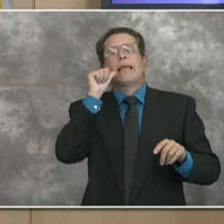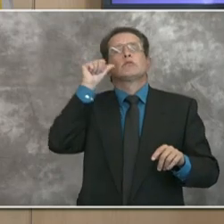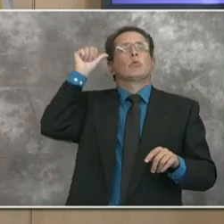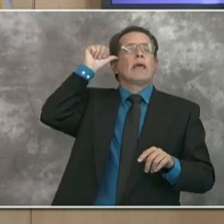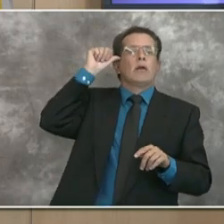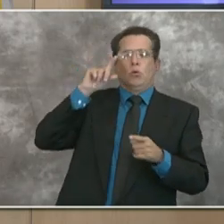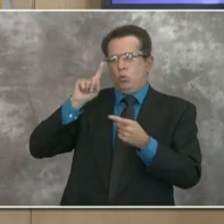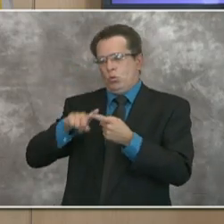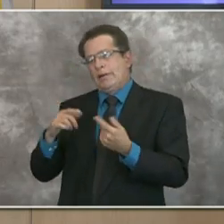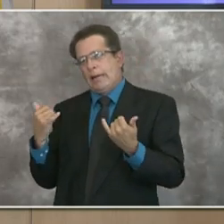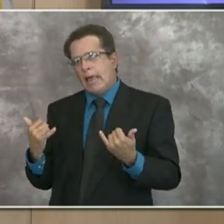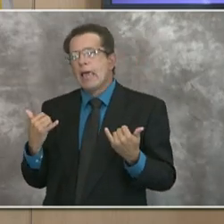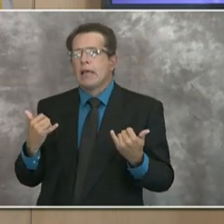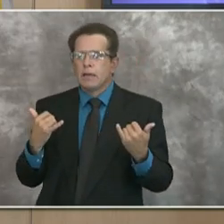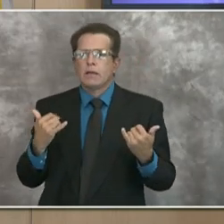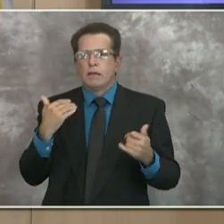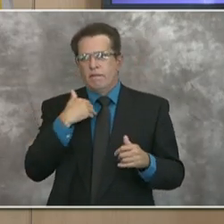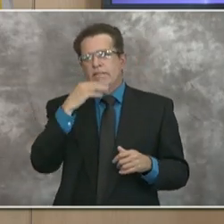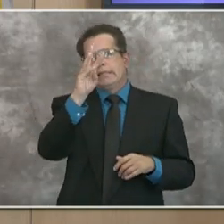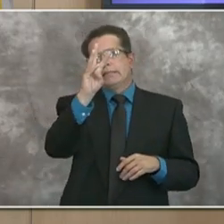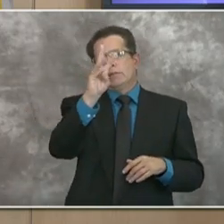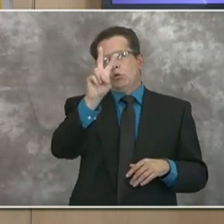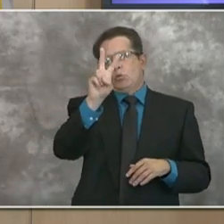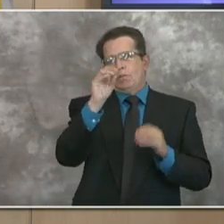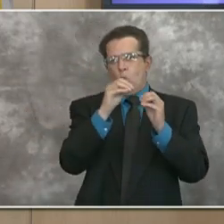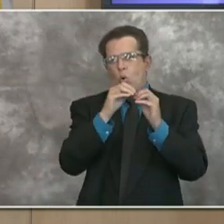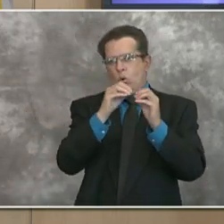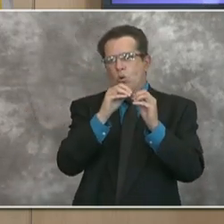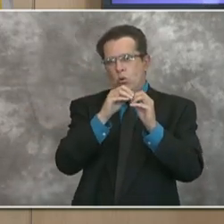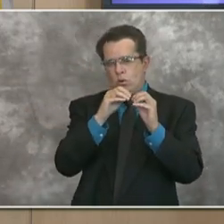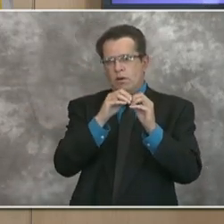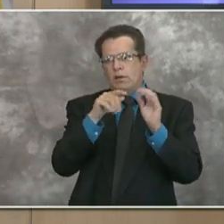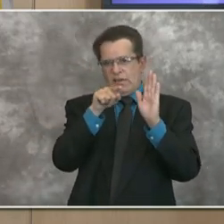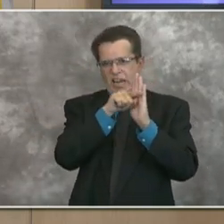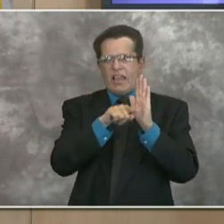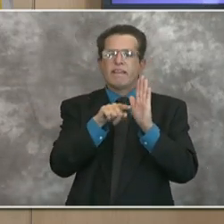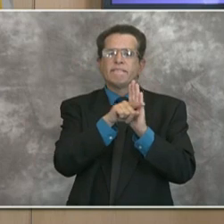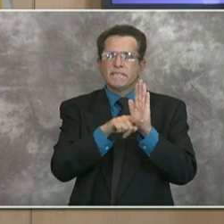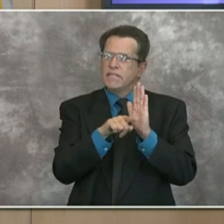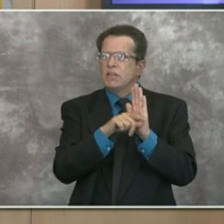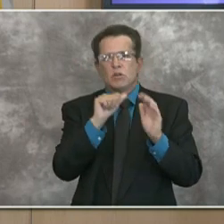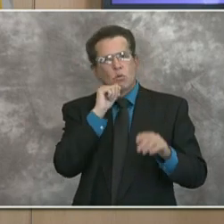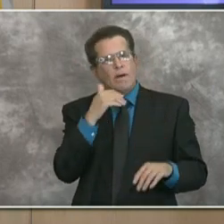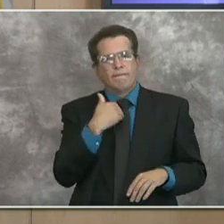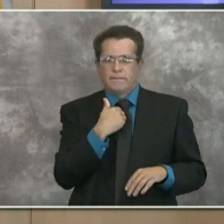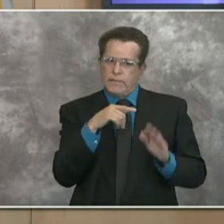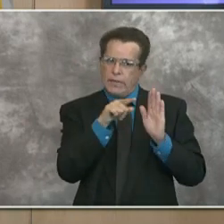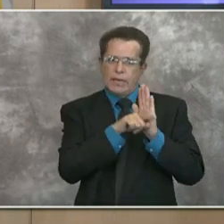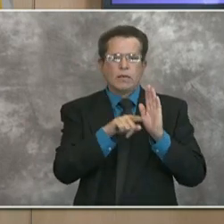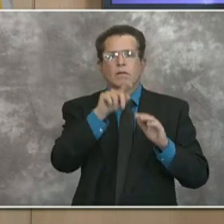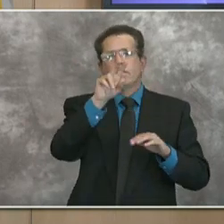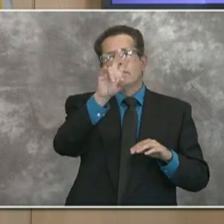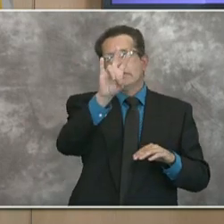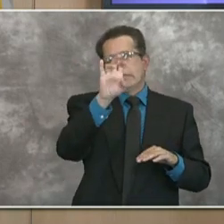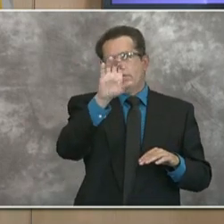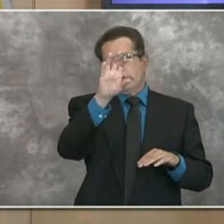to today. We have 62 more negatives than we had yesterday, so negatives tests are at 706.